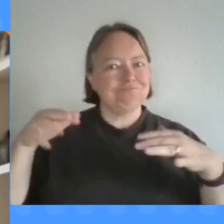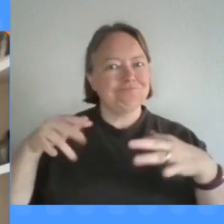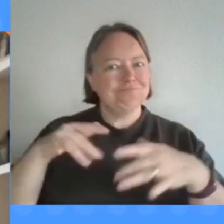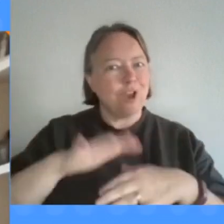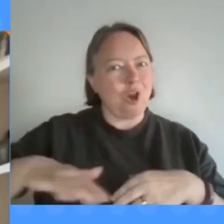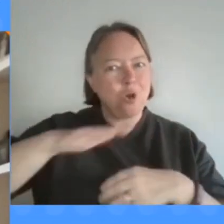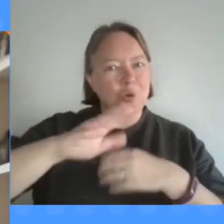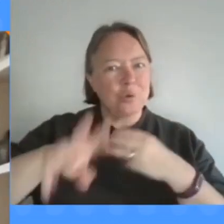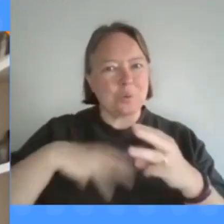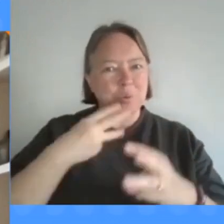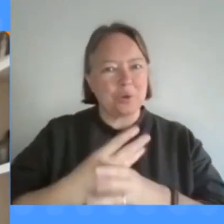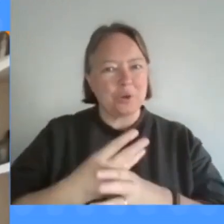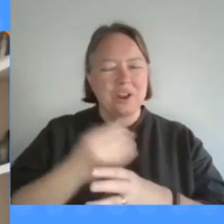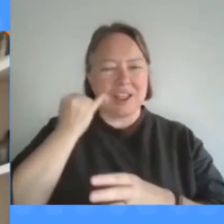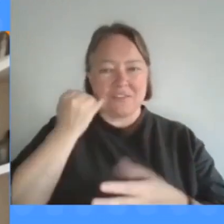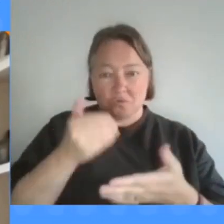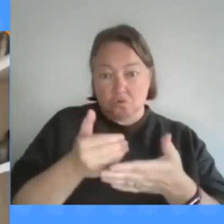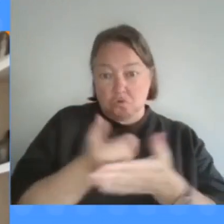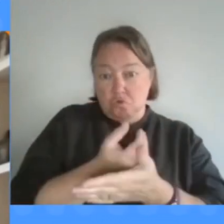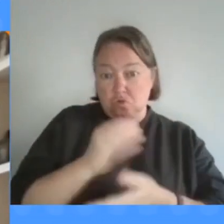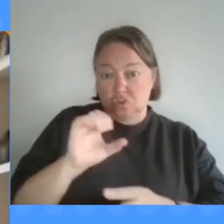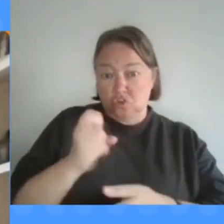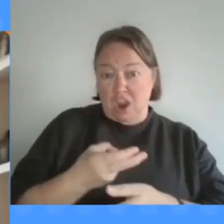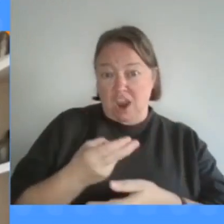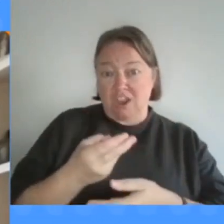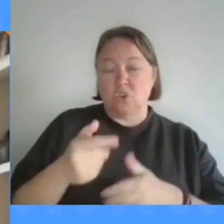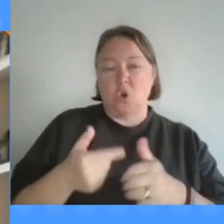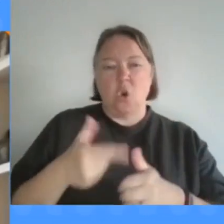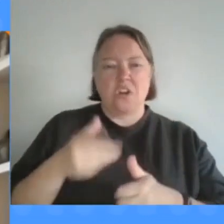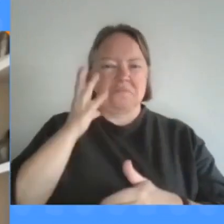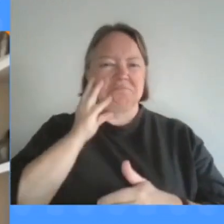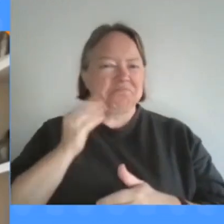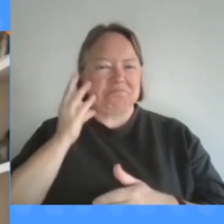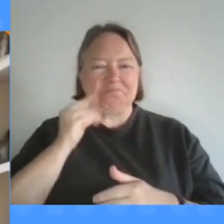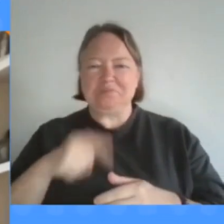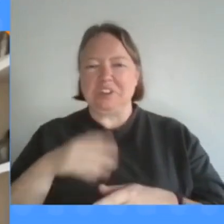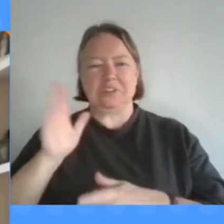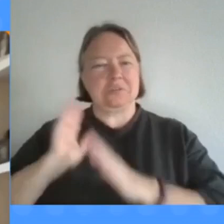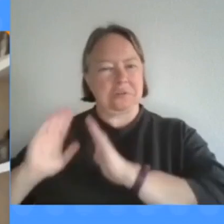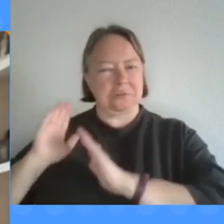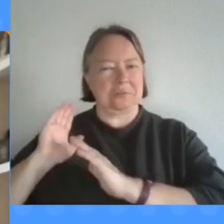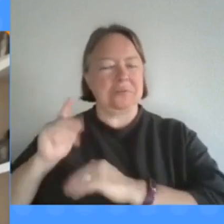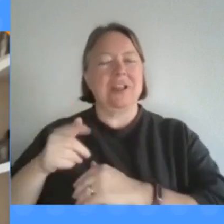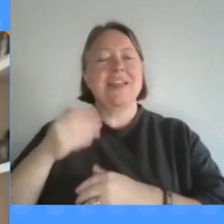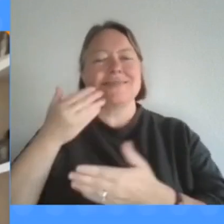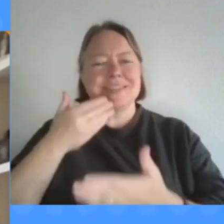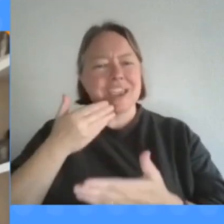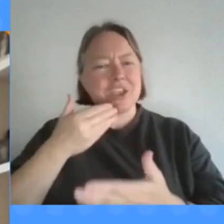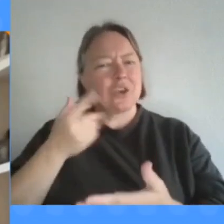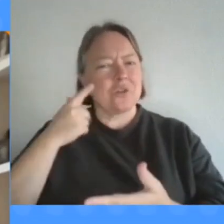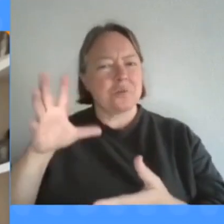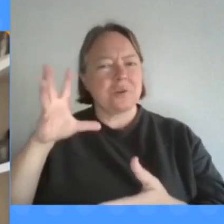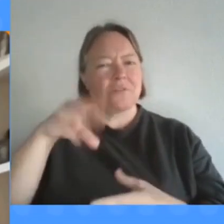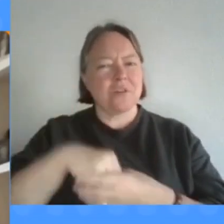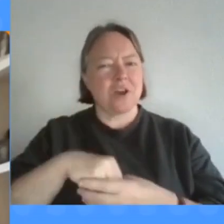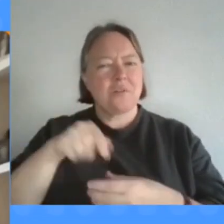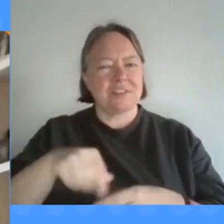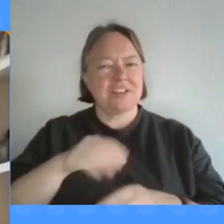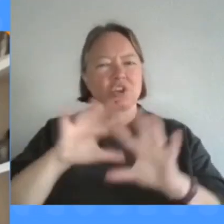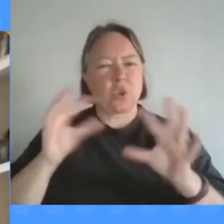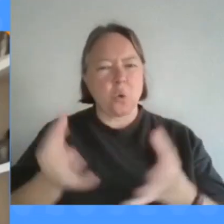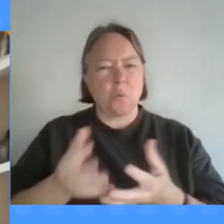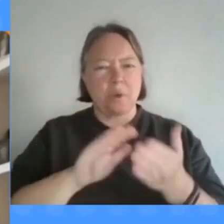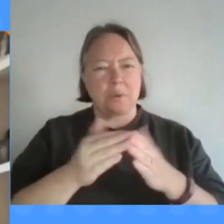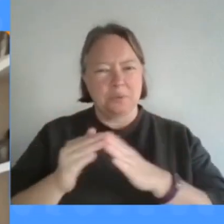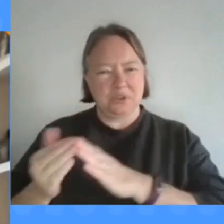the world. Whether you're brand new to Scratch or you've been with us since the early days, thank you for being part of this global